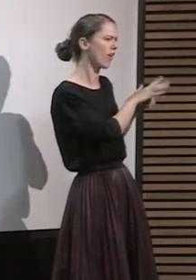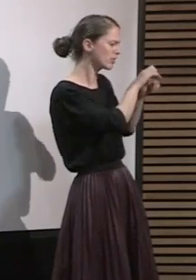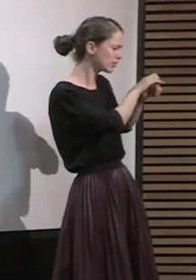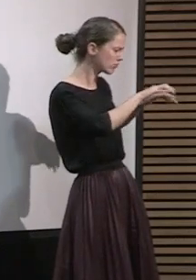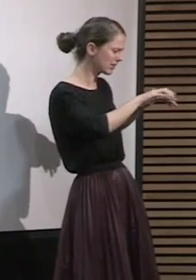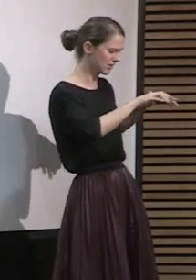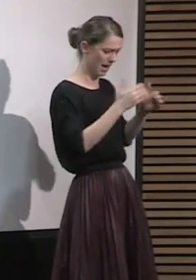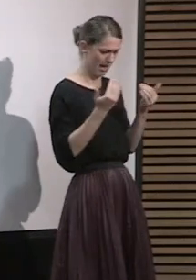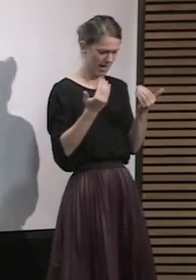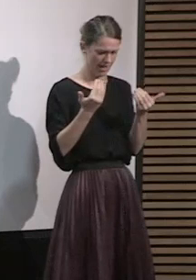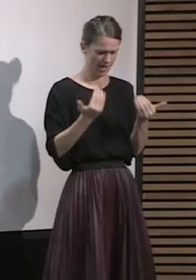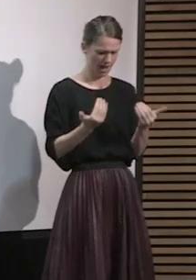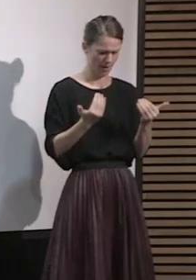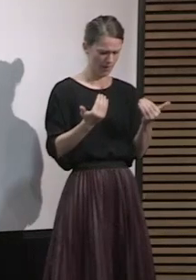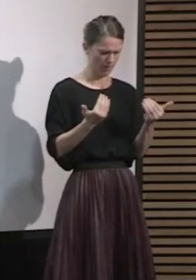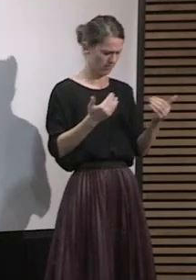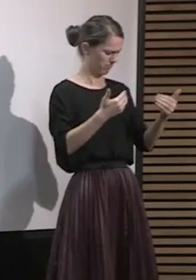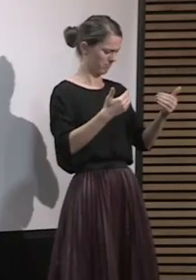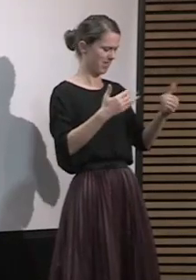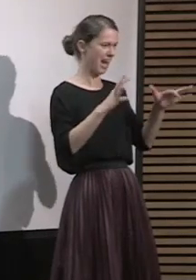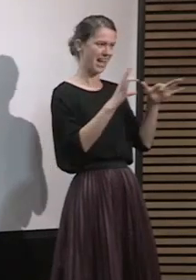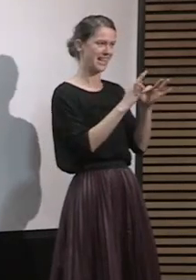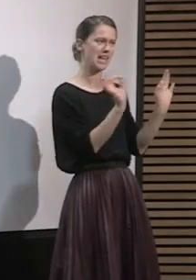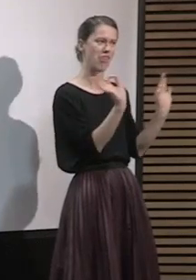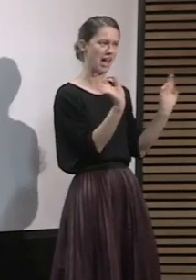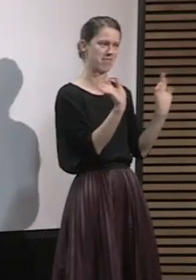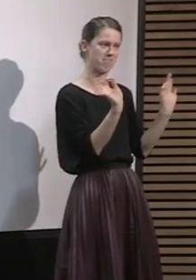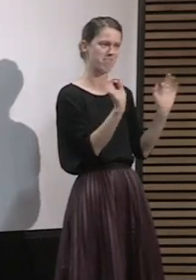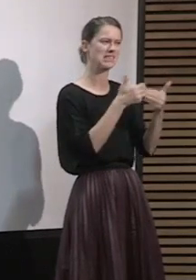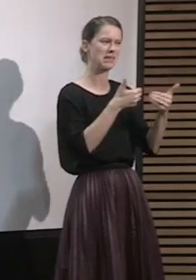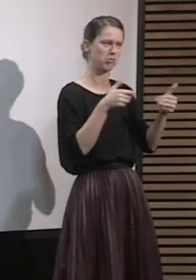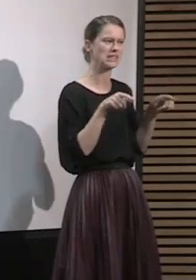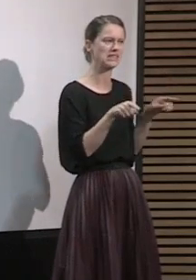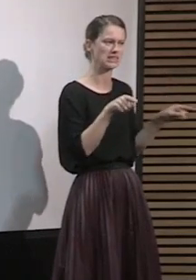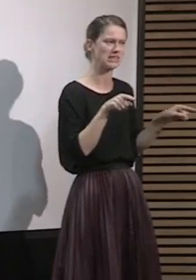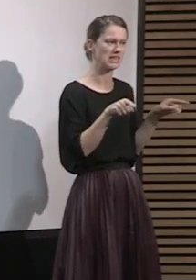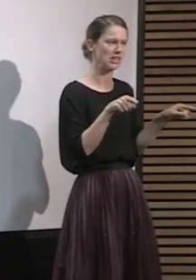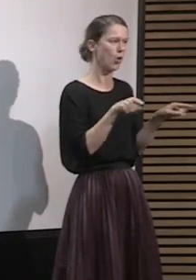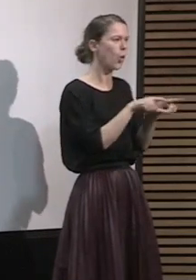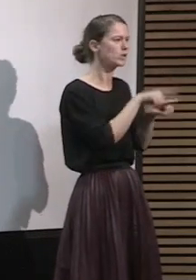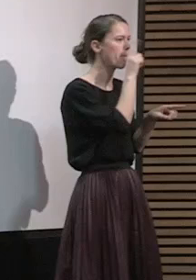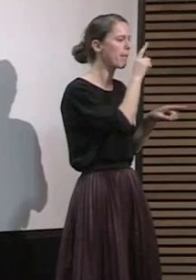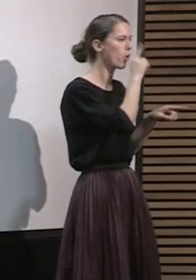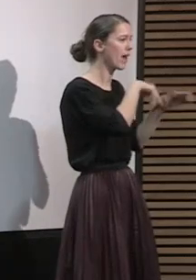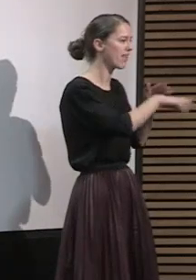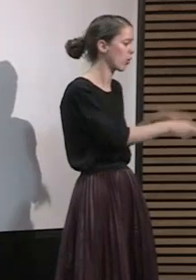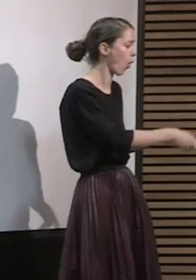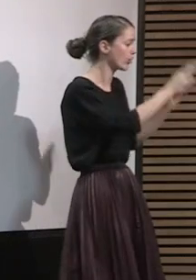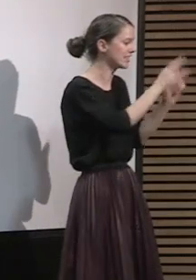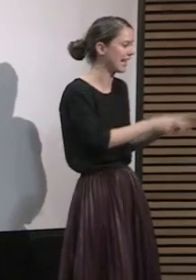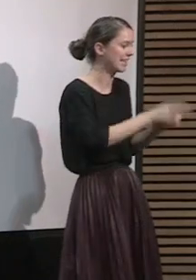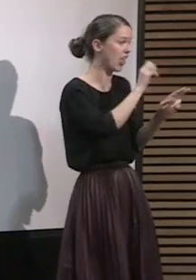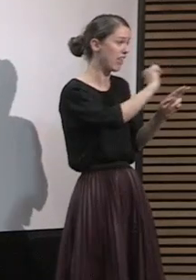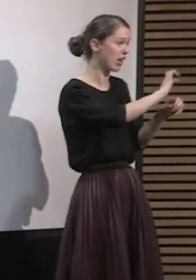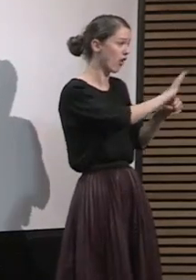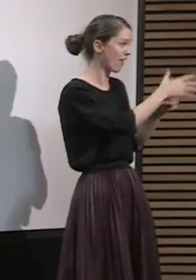and those who were genome tested within our quarantine. So at the moment, there isn't that link there. It doesn't rule it out completely,